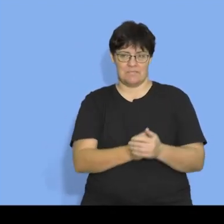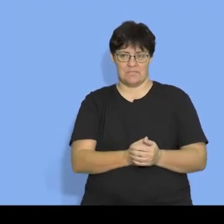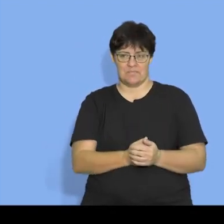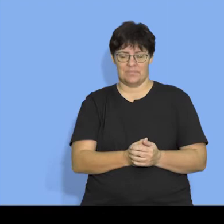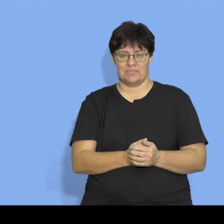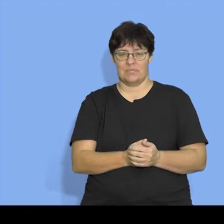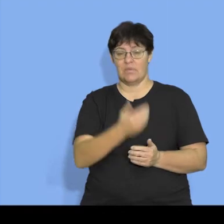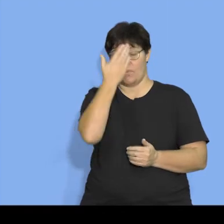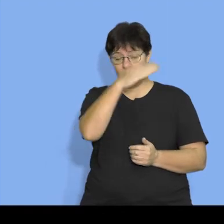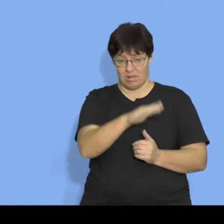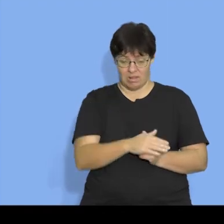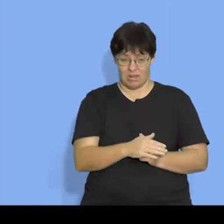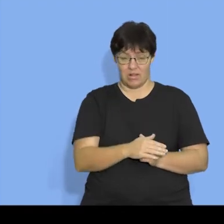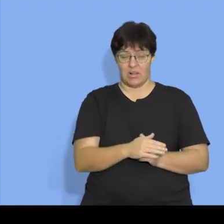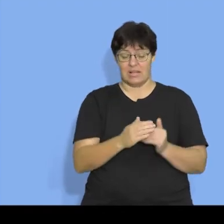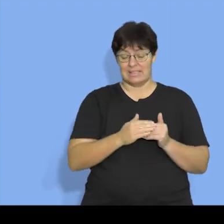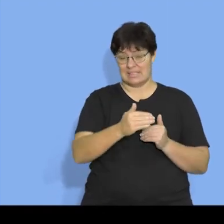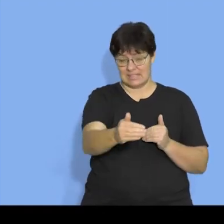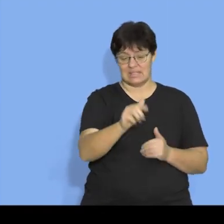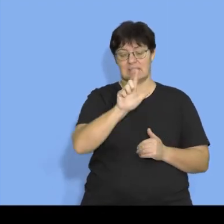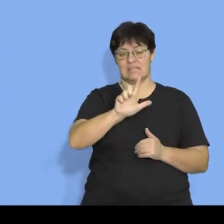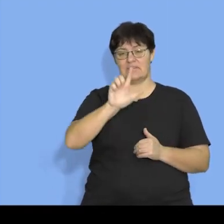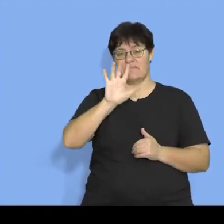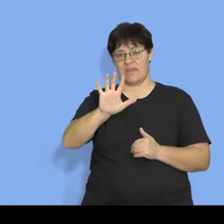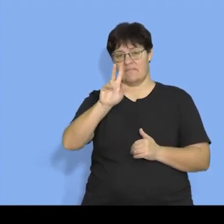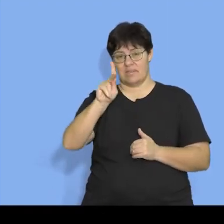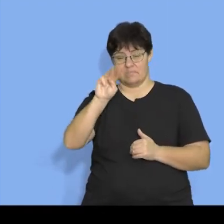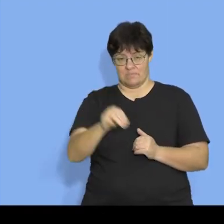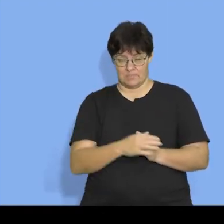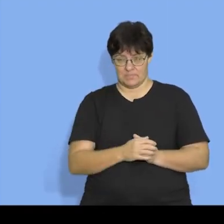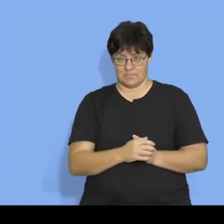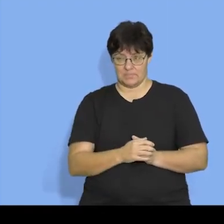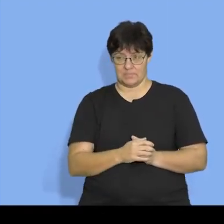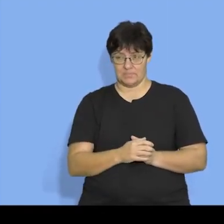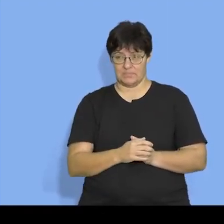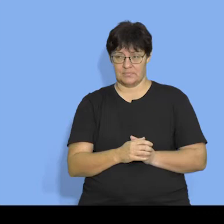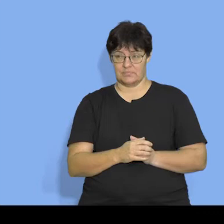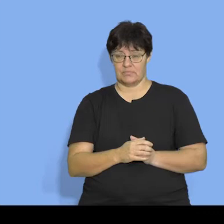know? Distance, 75 kilometers.